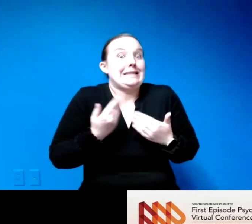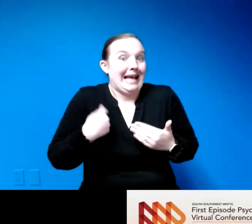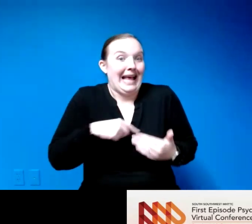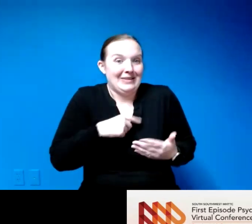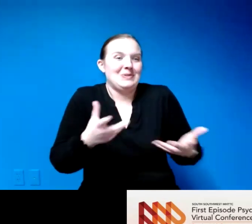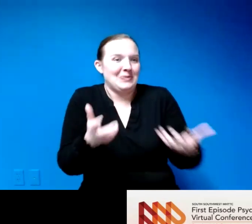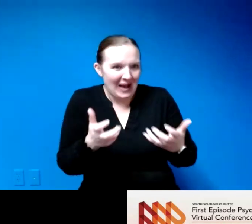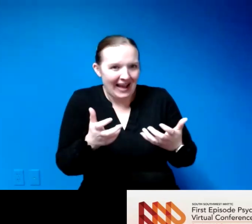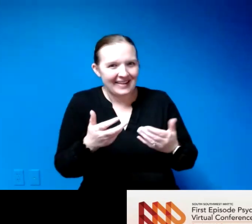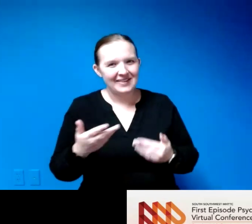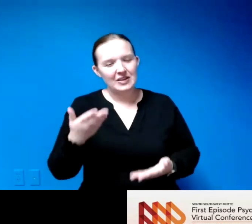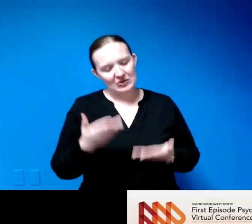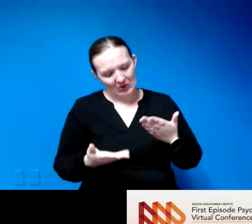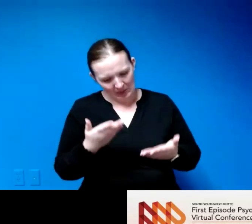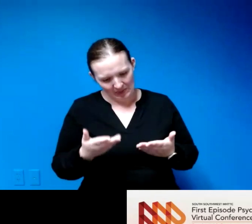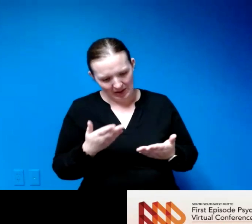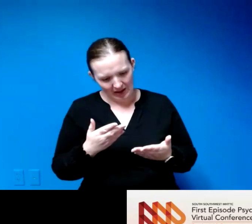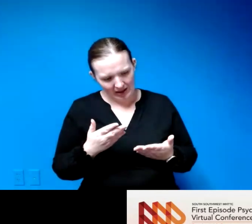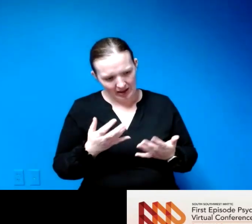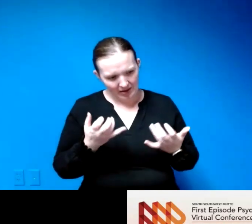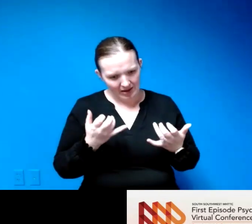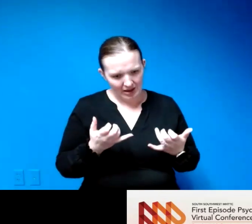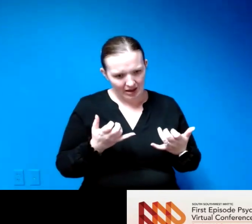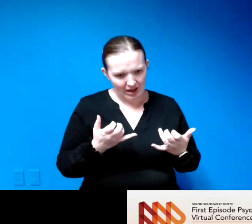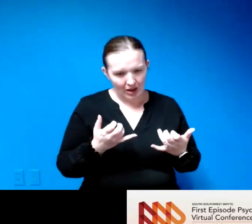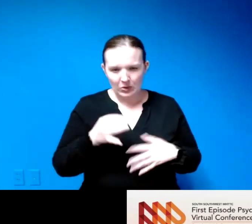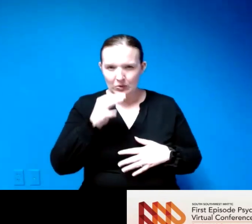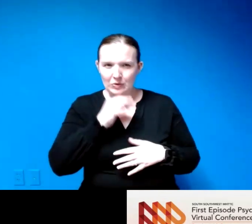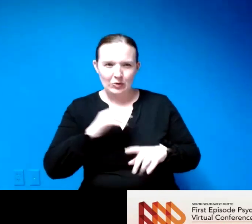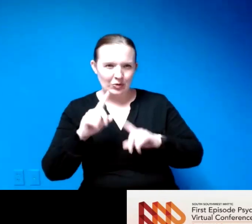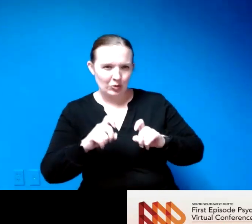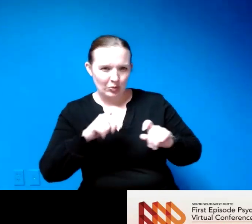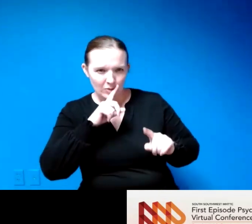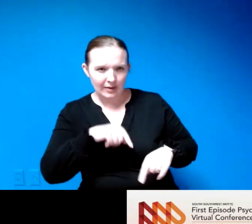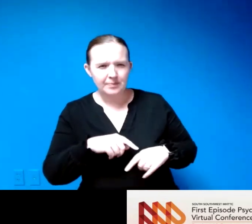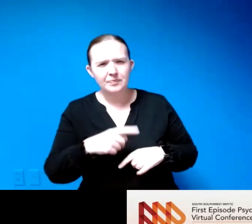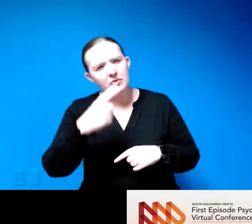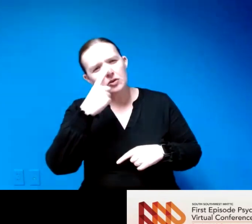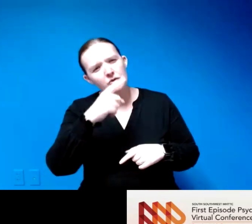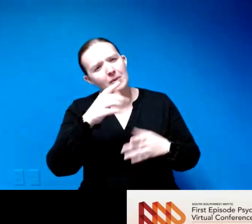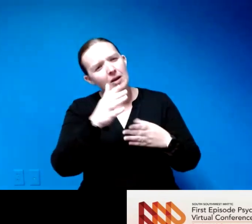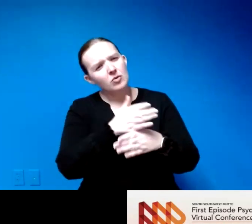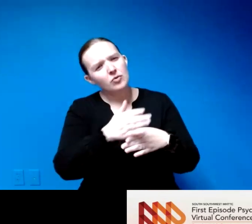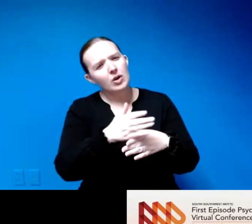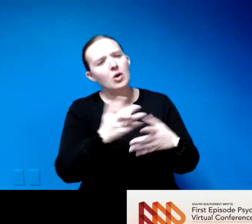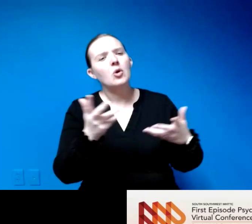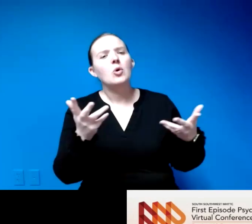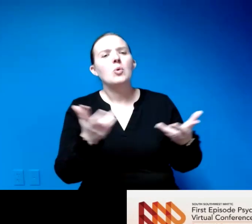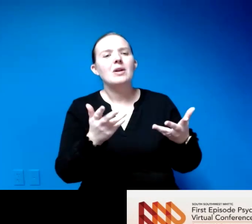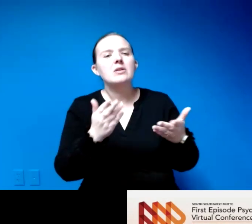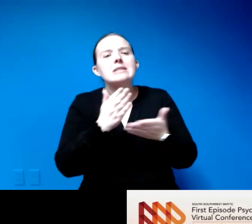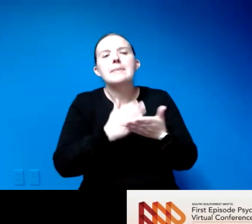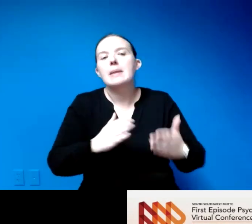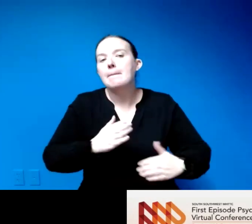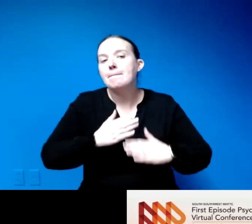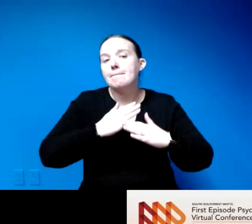be. So maybe as we kind of move towards some questions and answers, if you could share with us what some of the barriers are